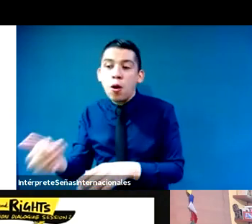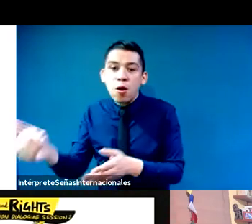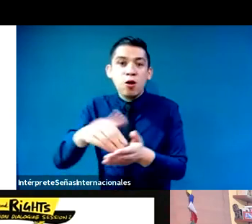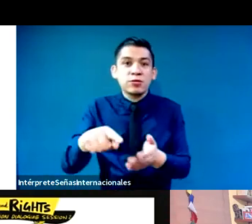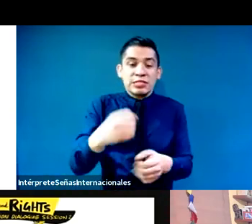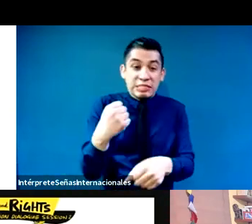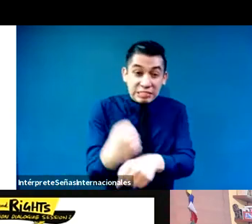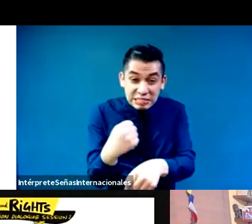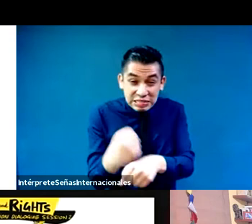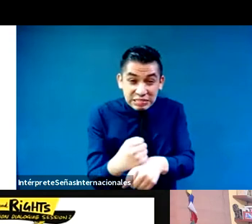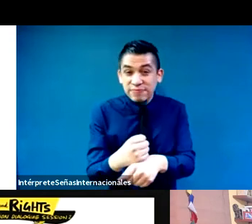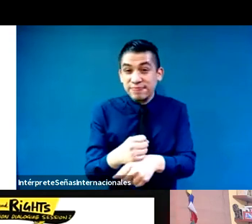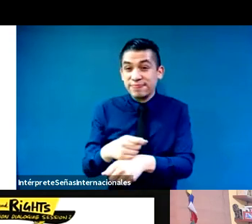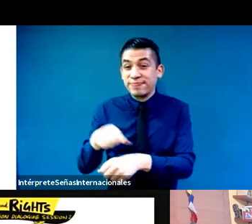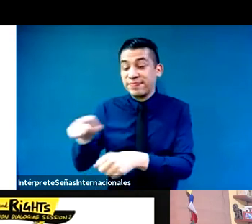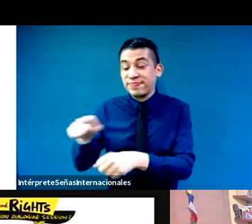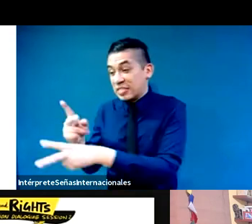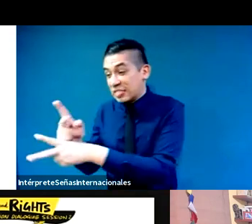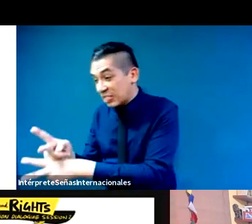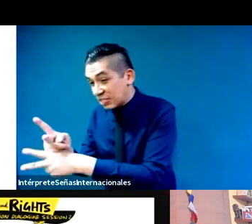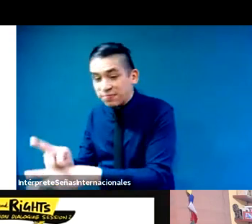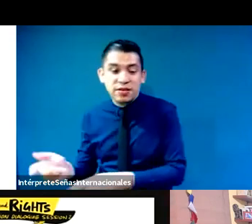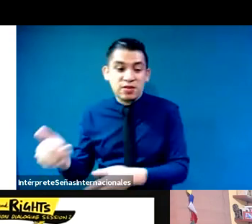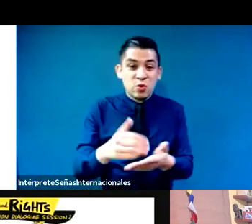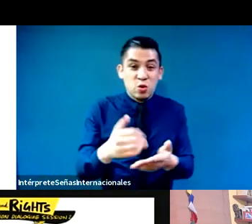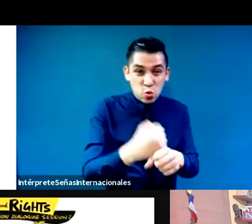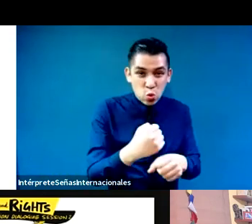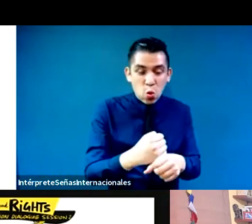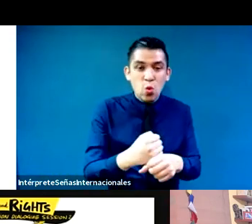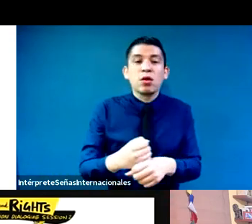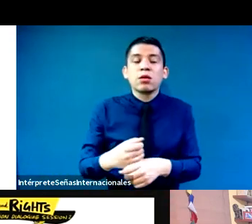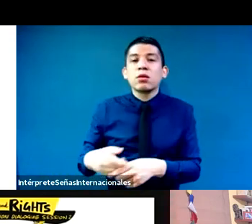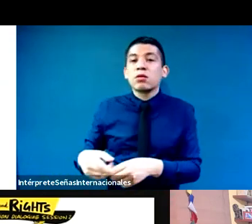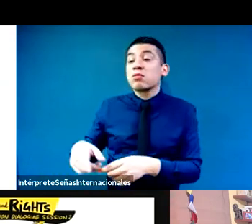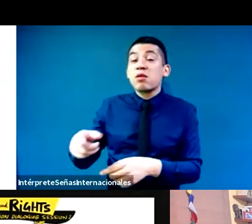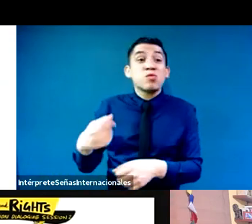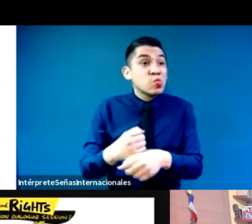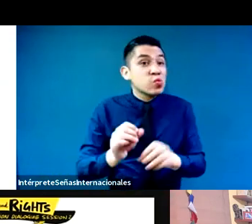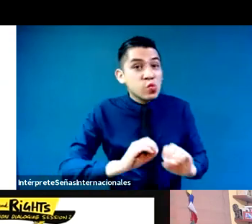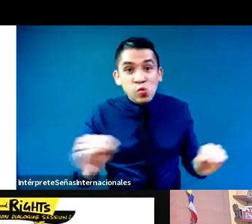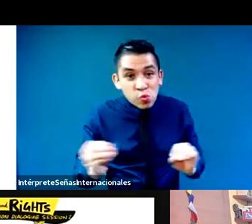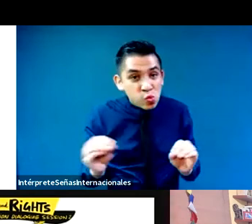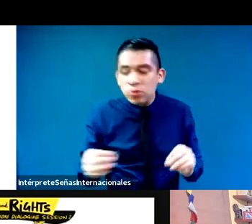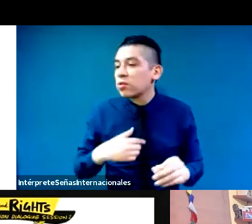childcare services, parental leave, flexible working, and other family-friendly work